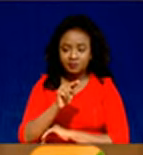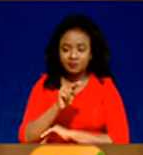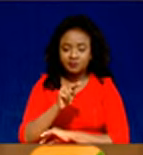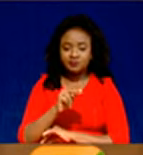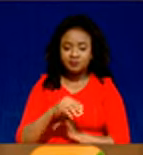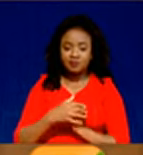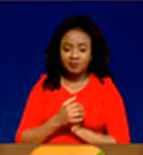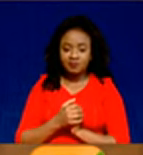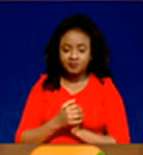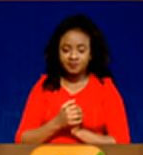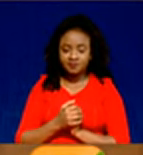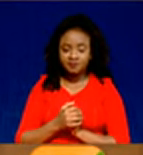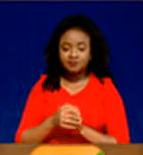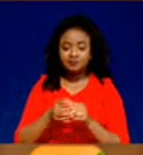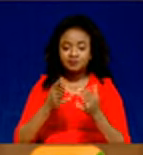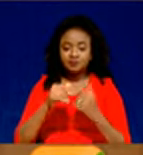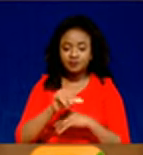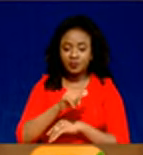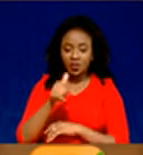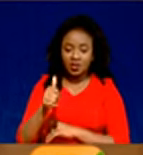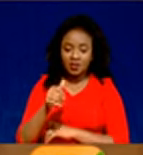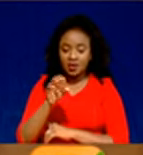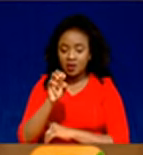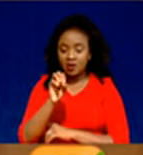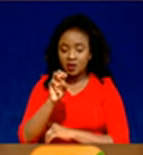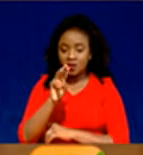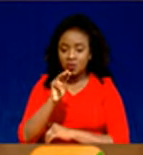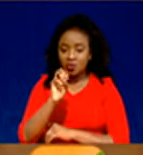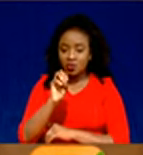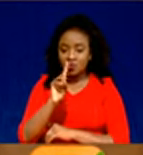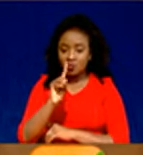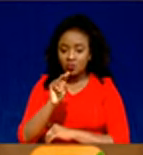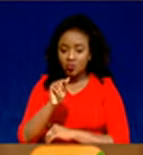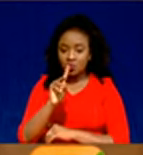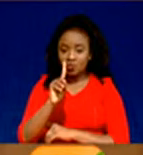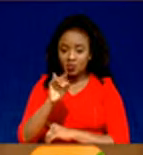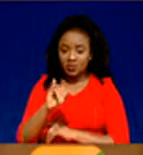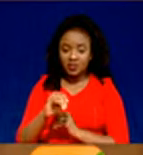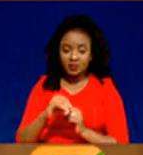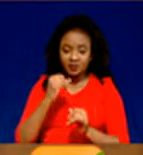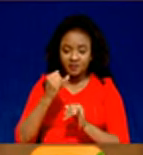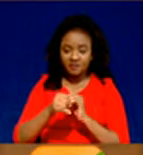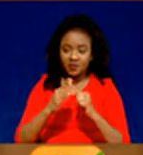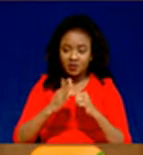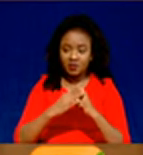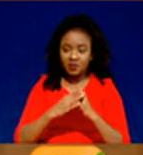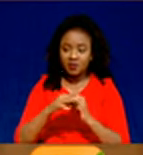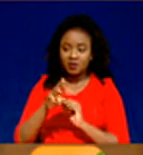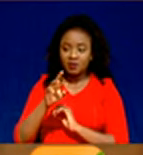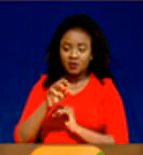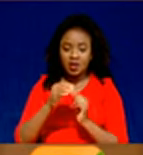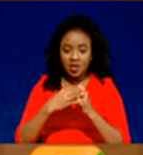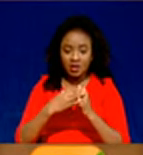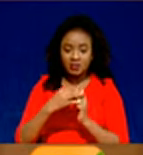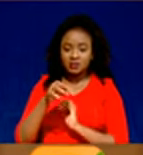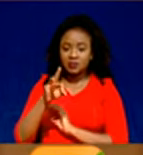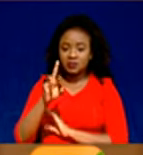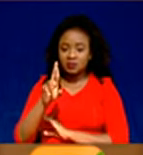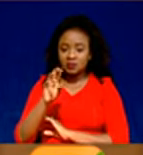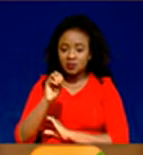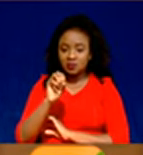Sergeant Cliffons Omondi, and Sergeant Rose